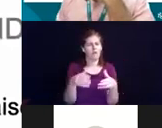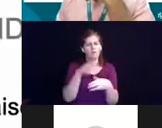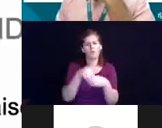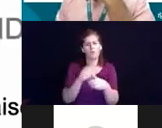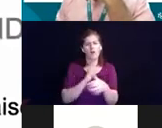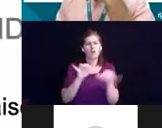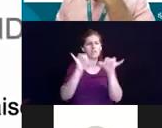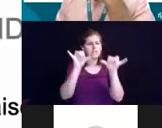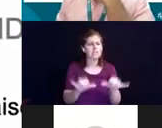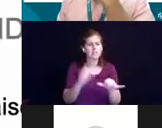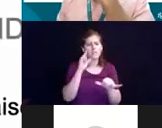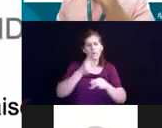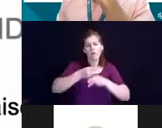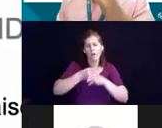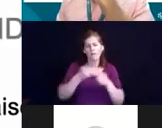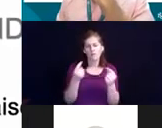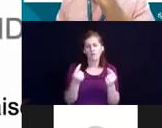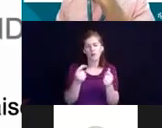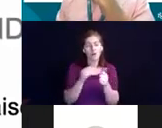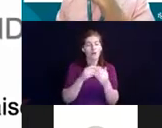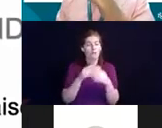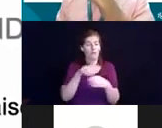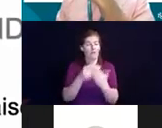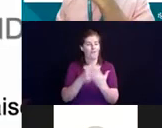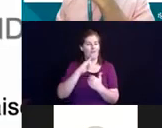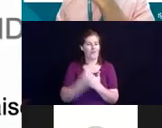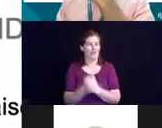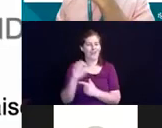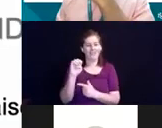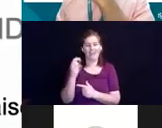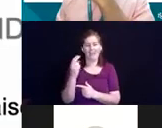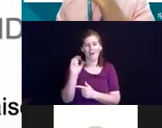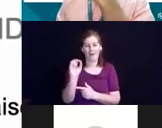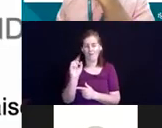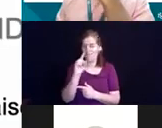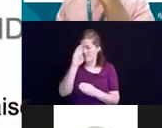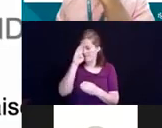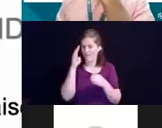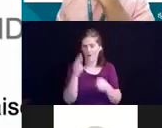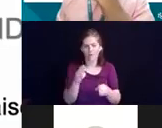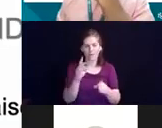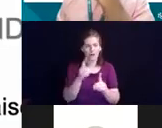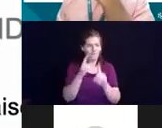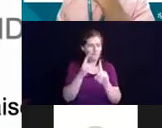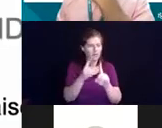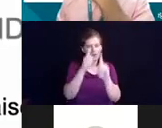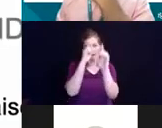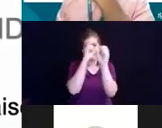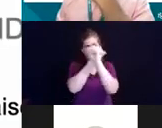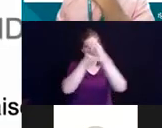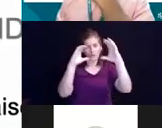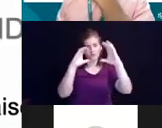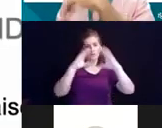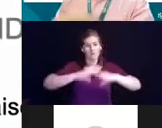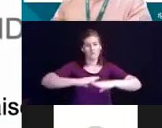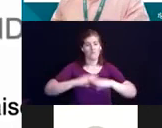of care and part of Project ECHO? We really want to stay focused on our mission and our vision, which is preventing morbidity